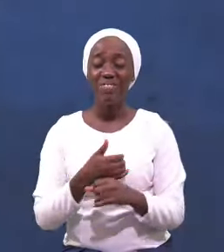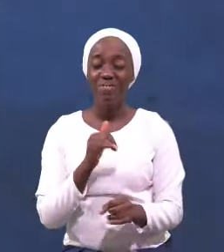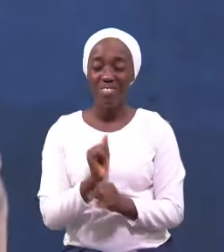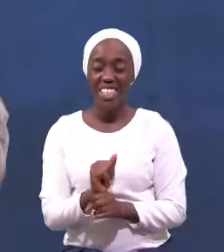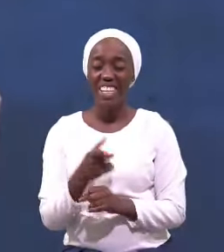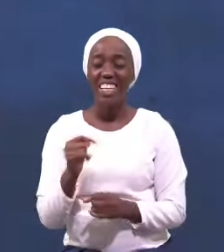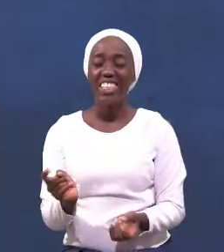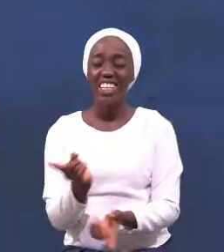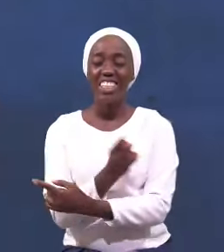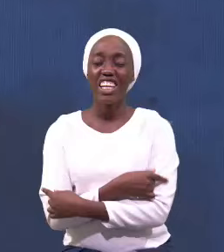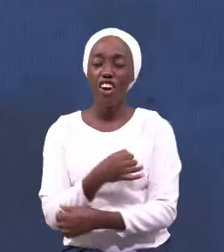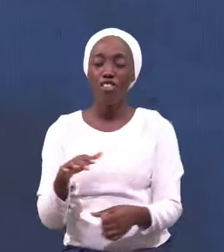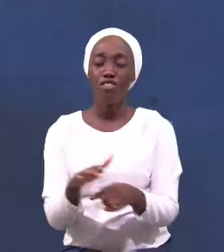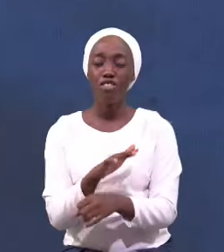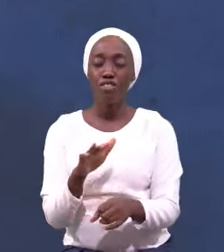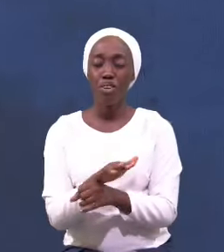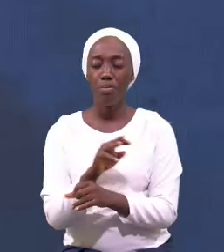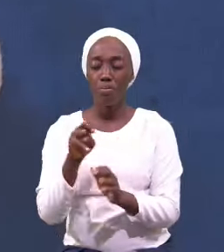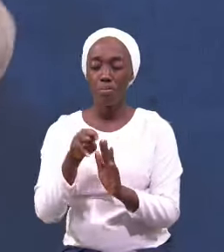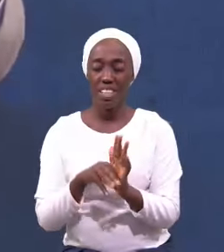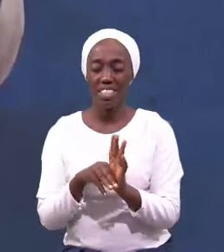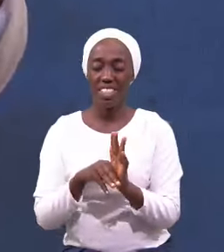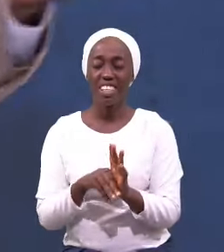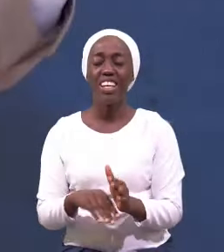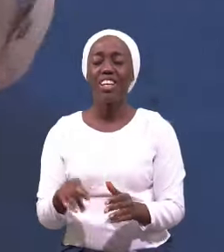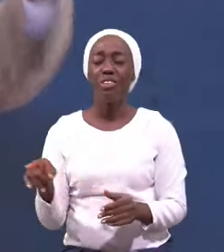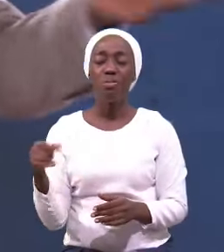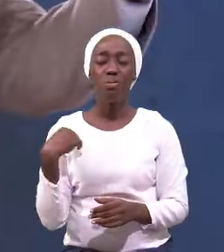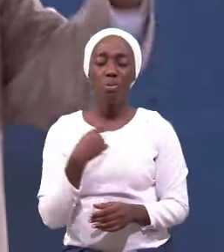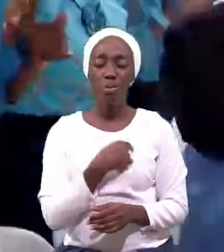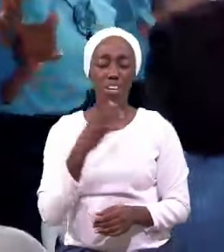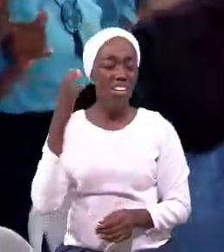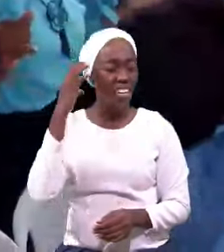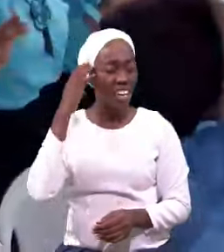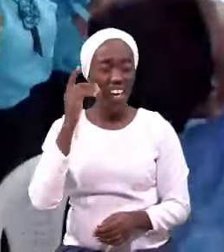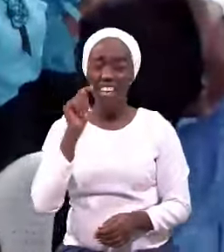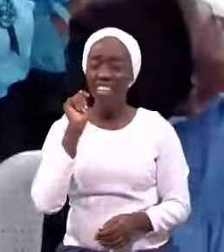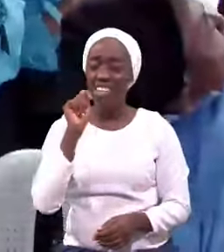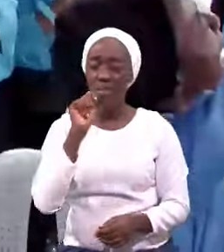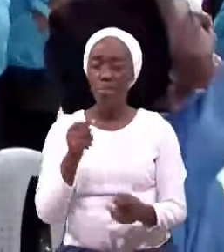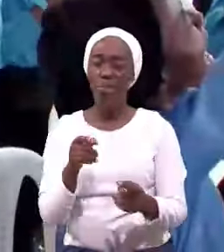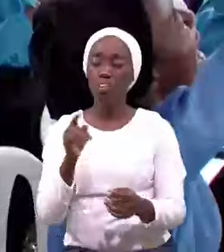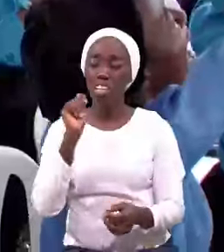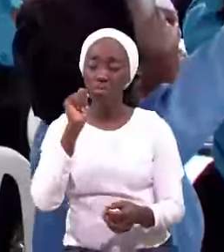of fulfillment. Where we'll hear testimonies coming from you.